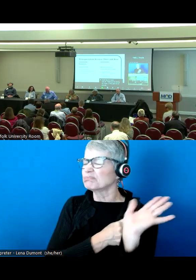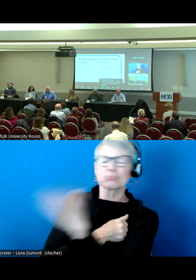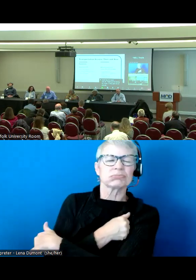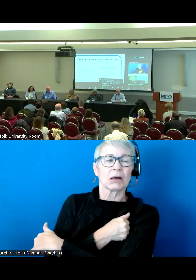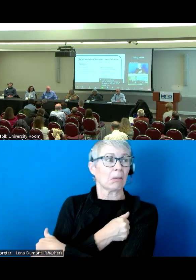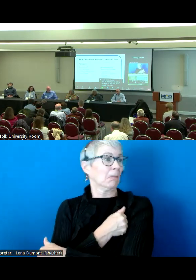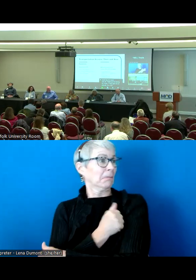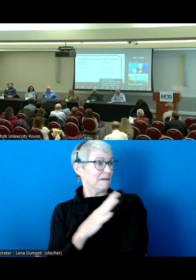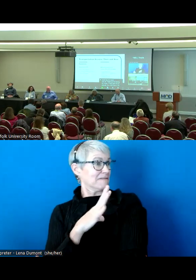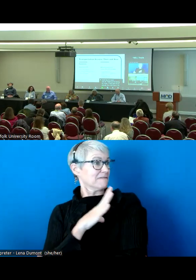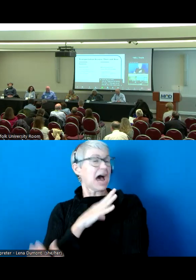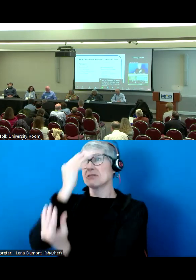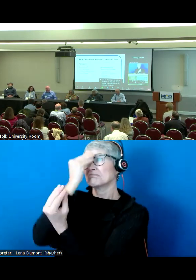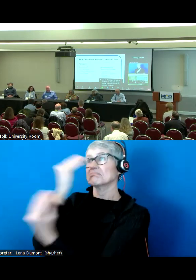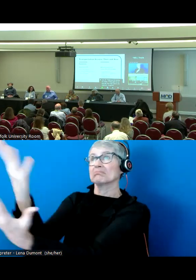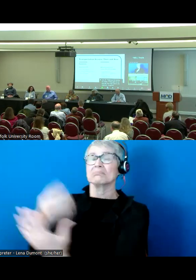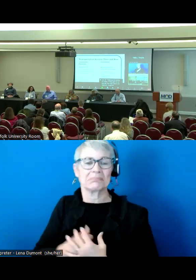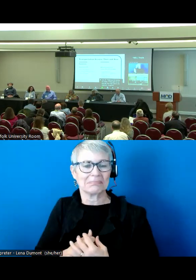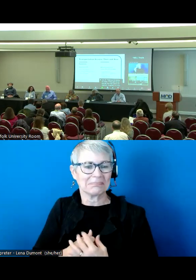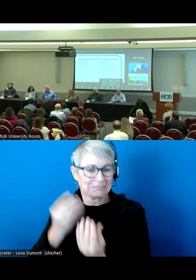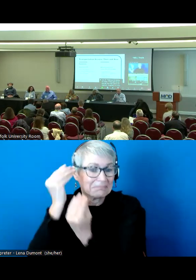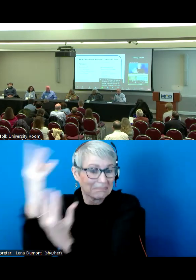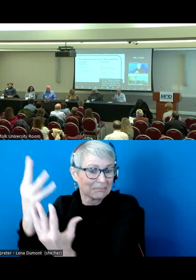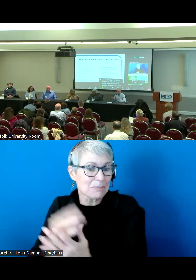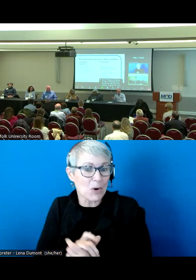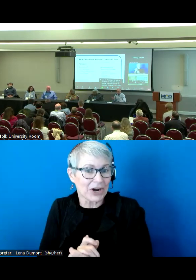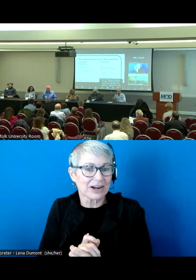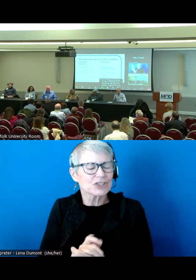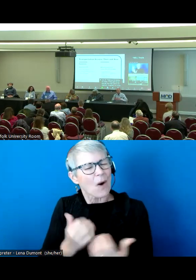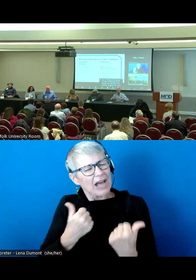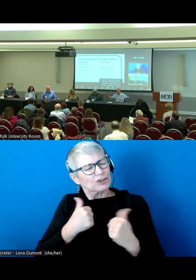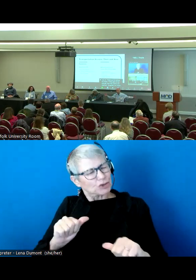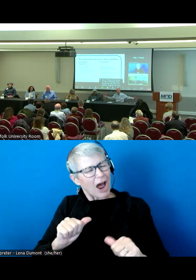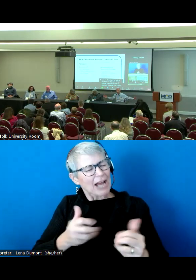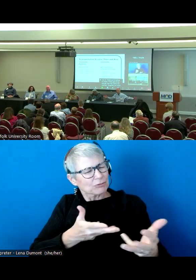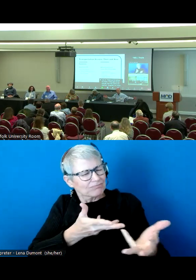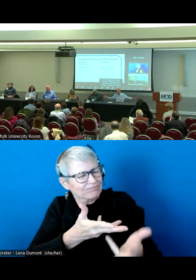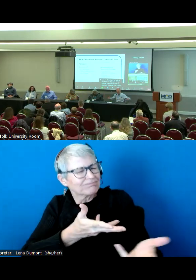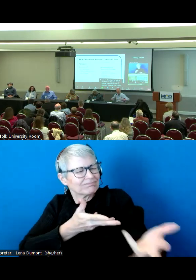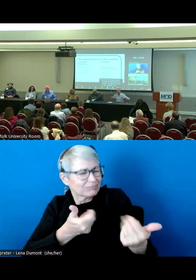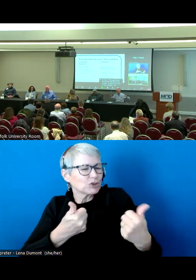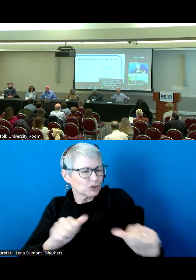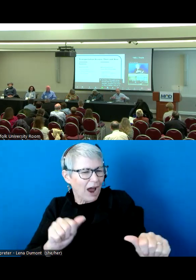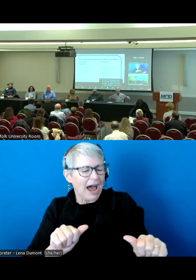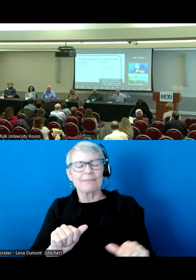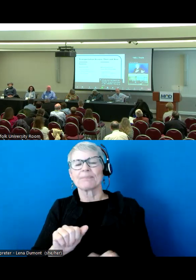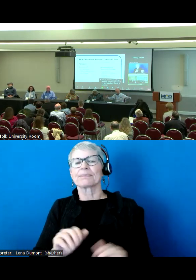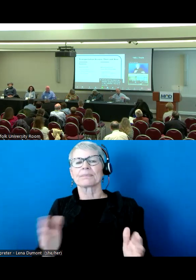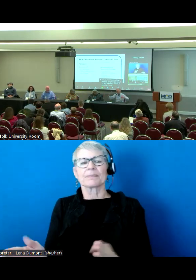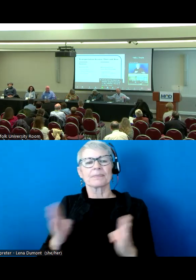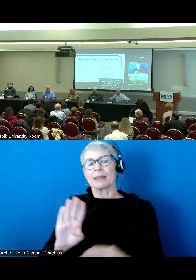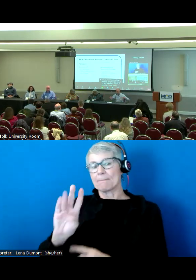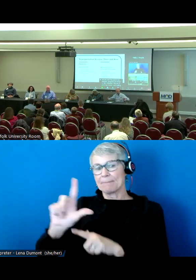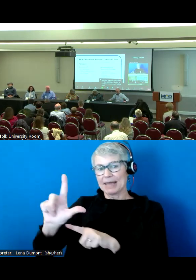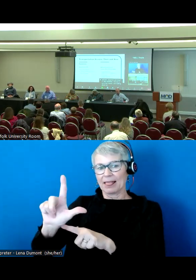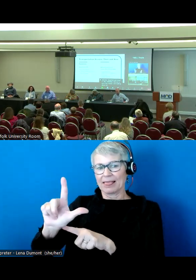And yeah, yeah. And just to put it into context, we're talking about this big suit. I think there was a listing of all